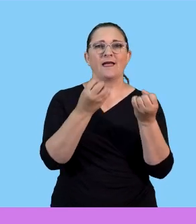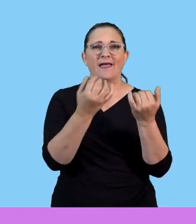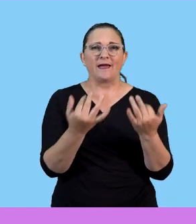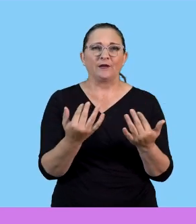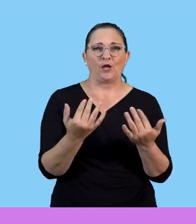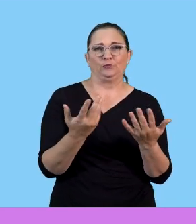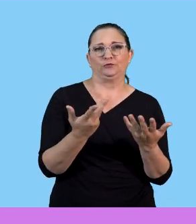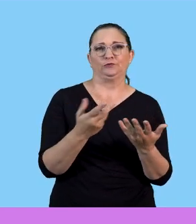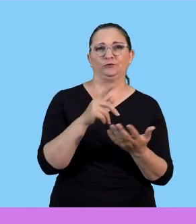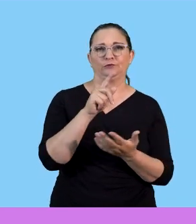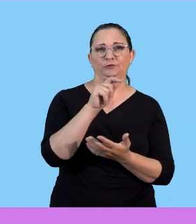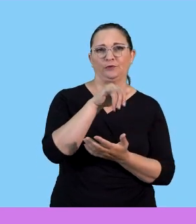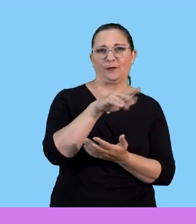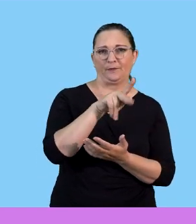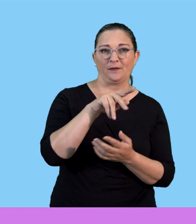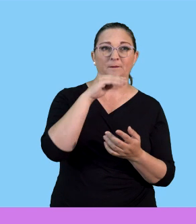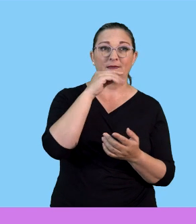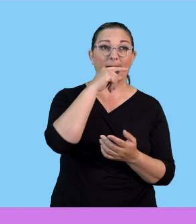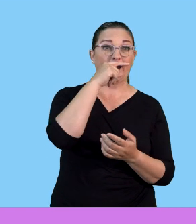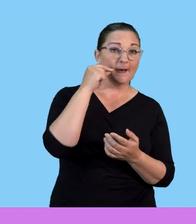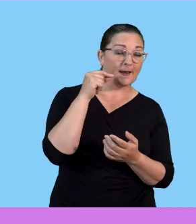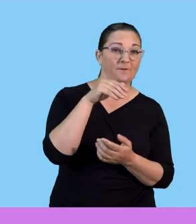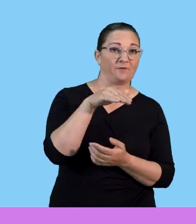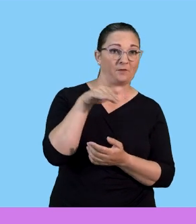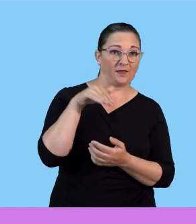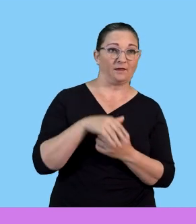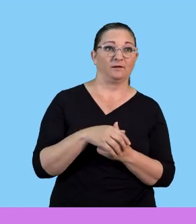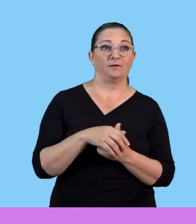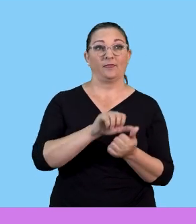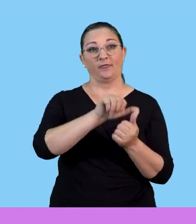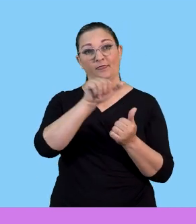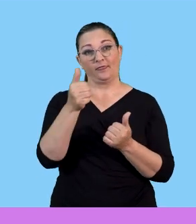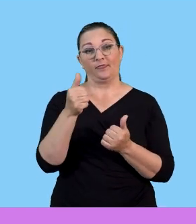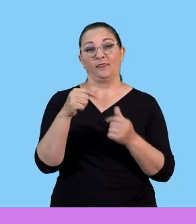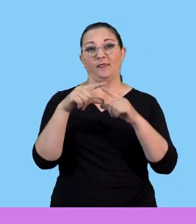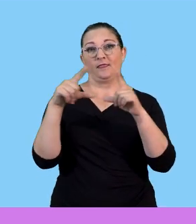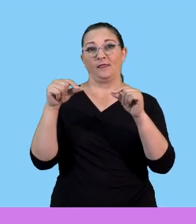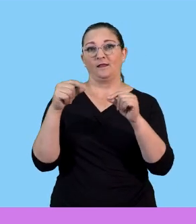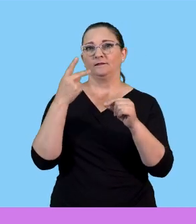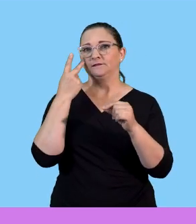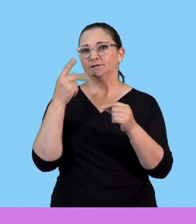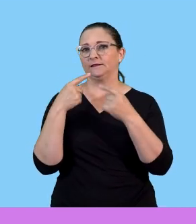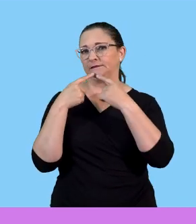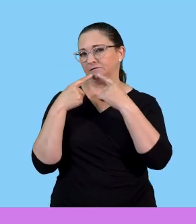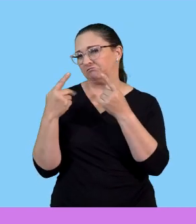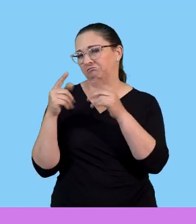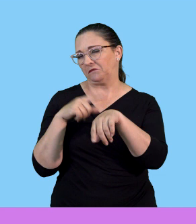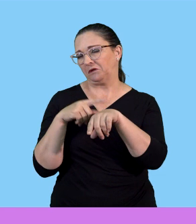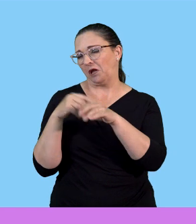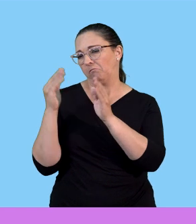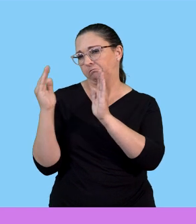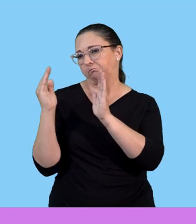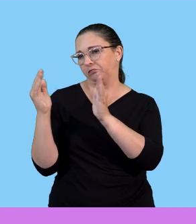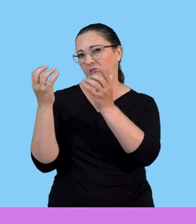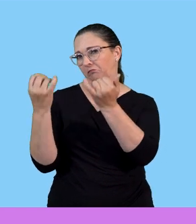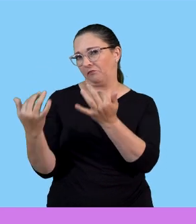account type, the branch info and the bank info, the name of the bank. Then it shows you the